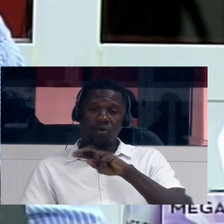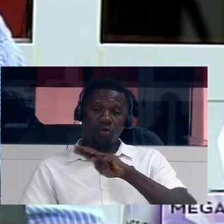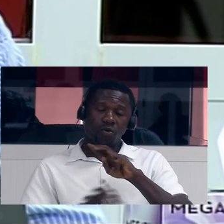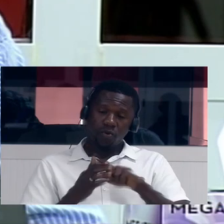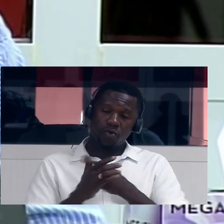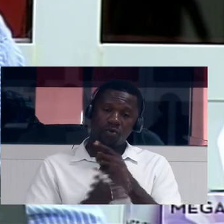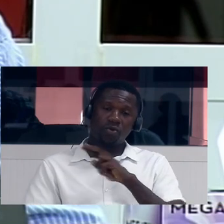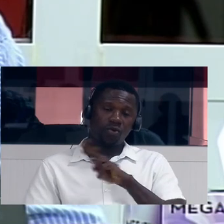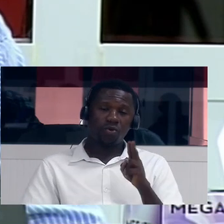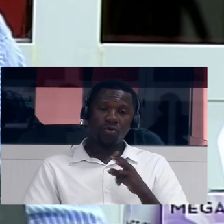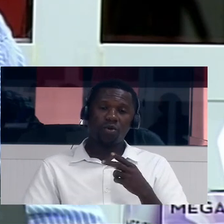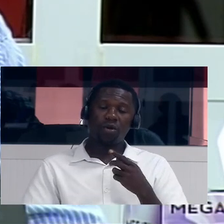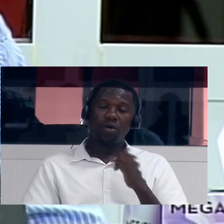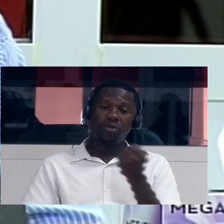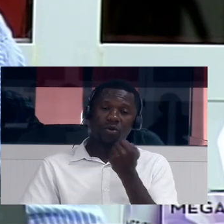had gone there at the time...